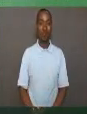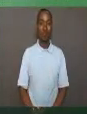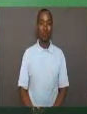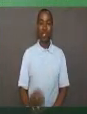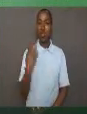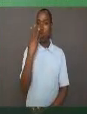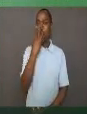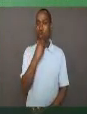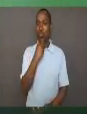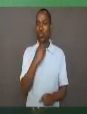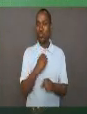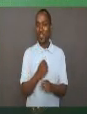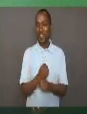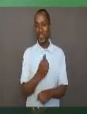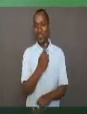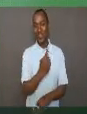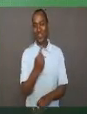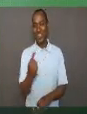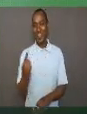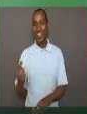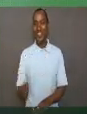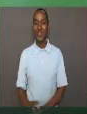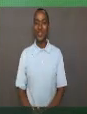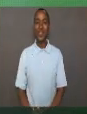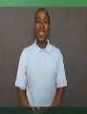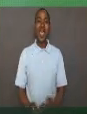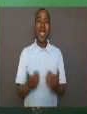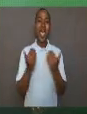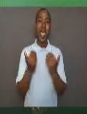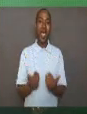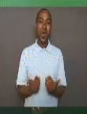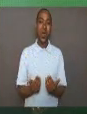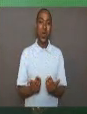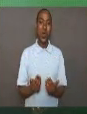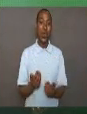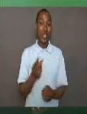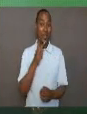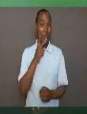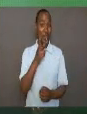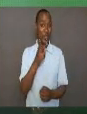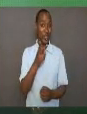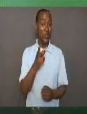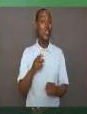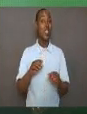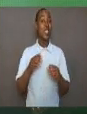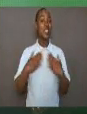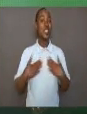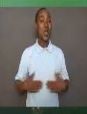Great job, everyone. Now, let us look at the parts of the